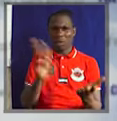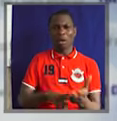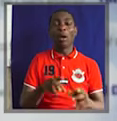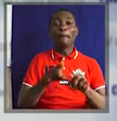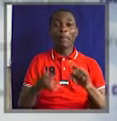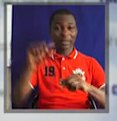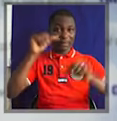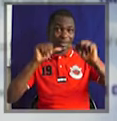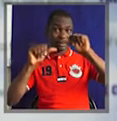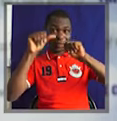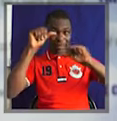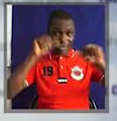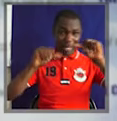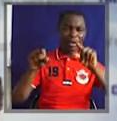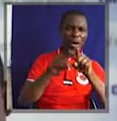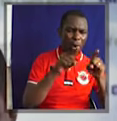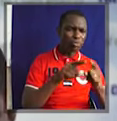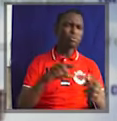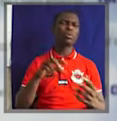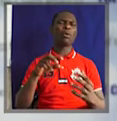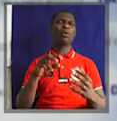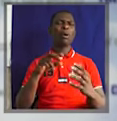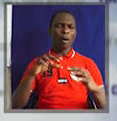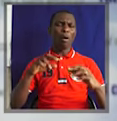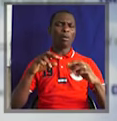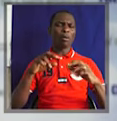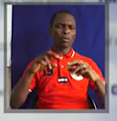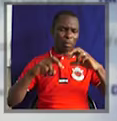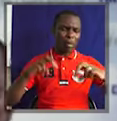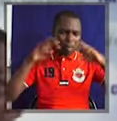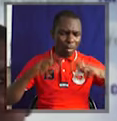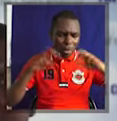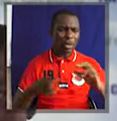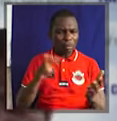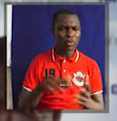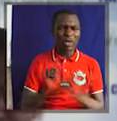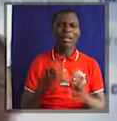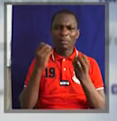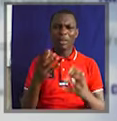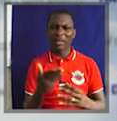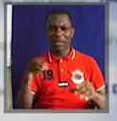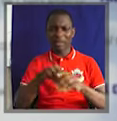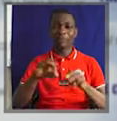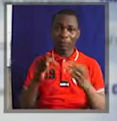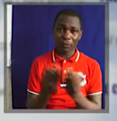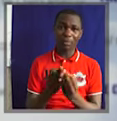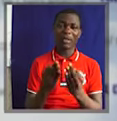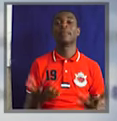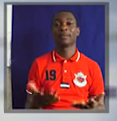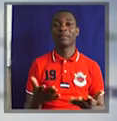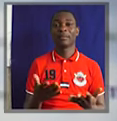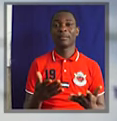no nemum science nso so atresi abehunu se ye won yema bebre e wo hono mo a e wo abusua mu erane through